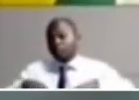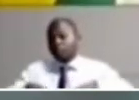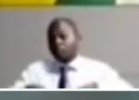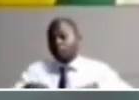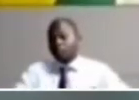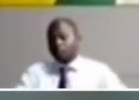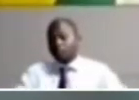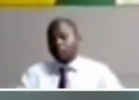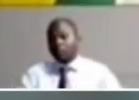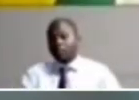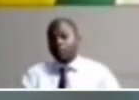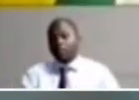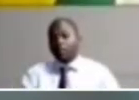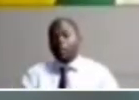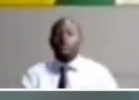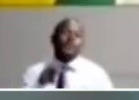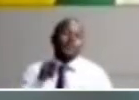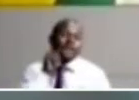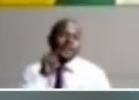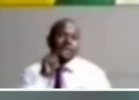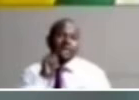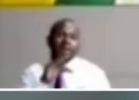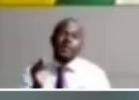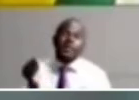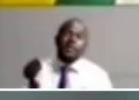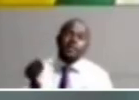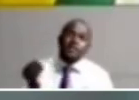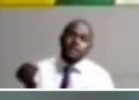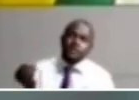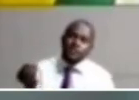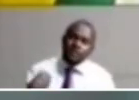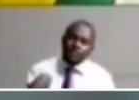Today, Mr. Elumeru of Nigeria sent me